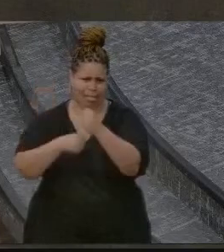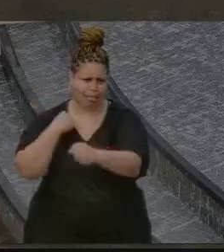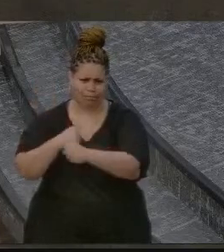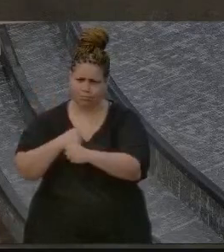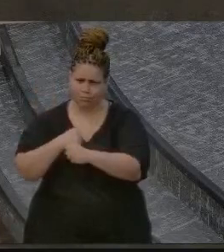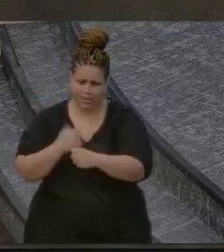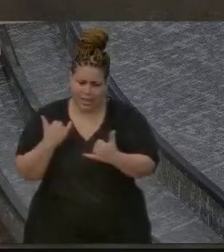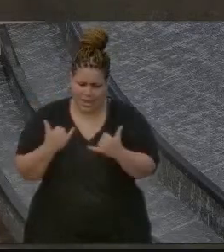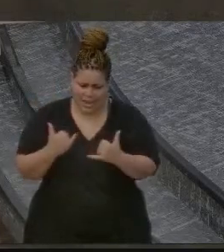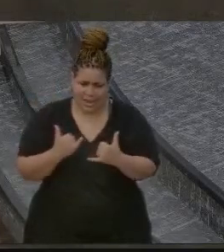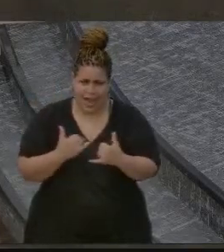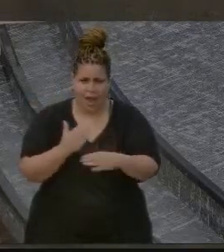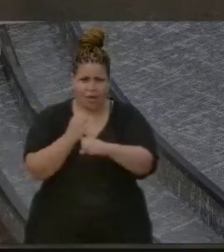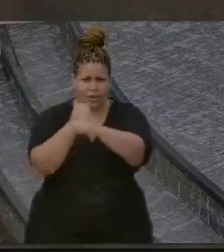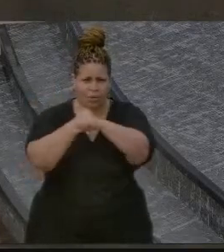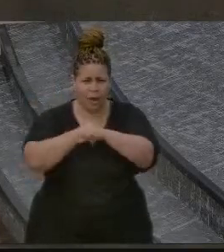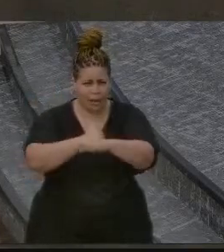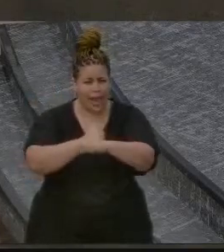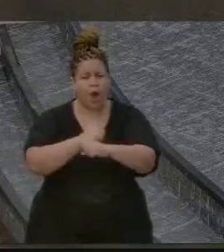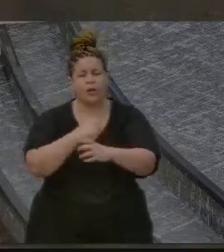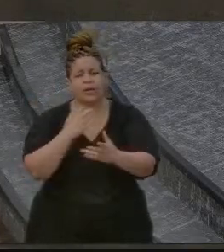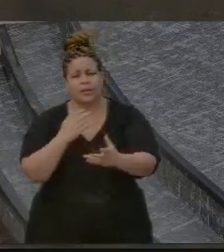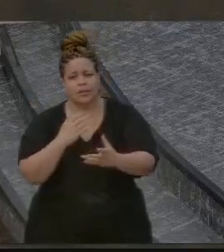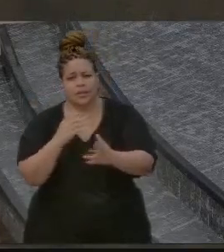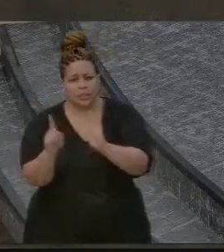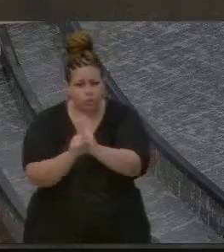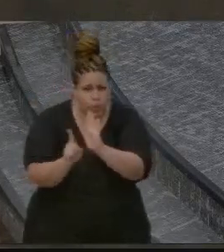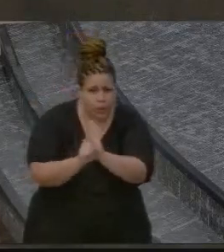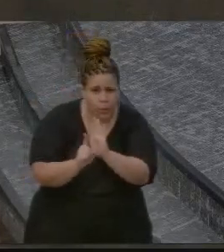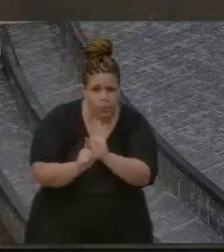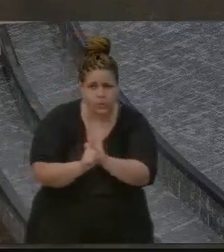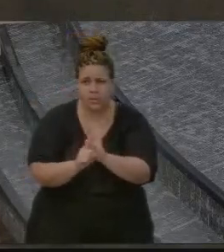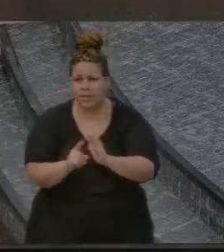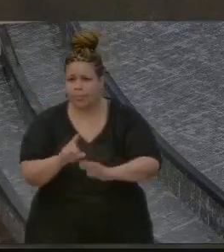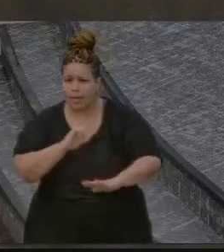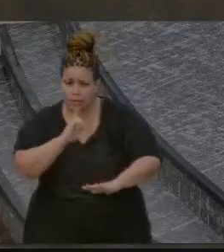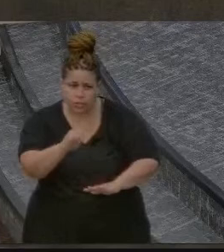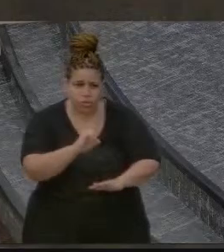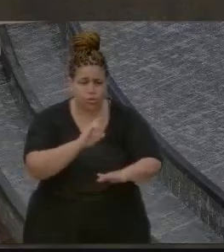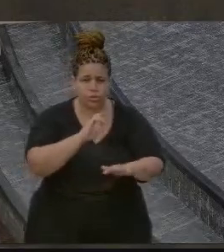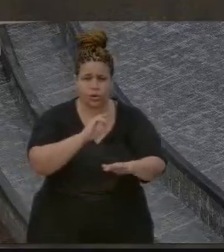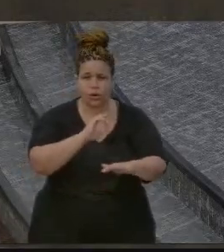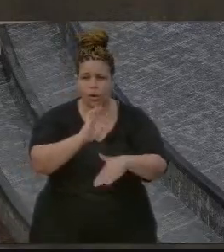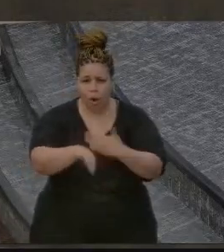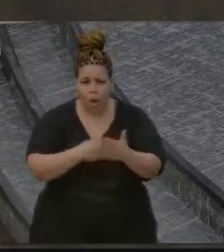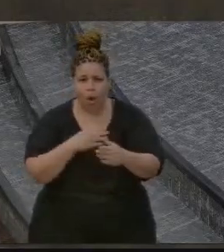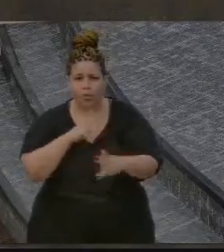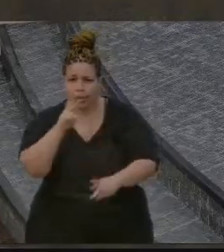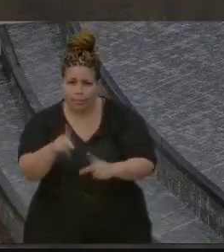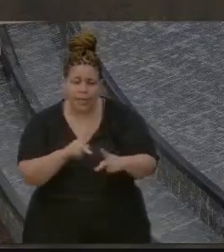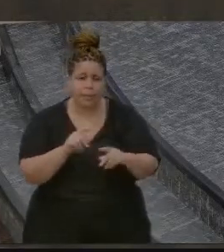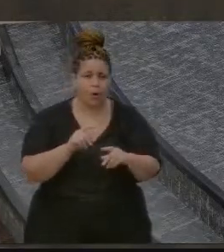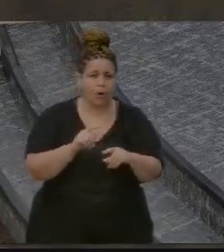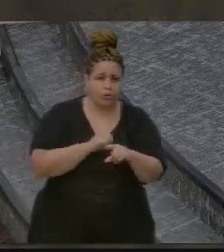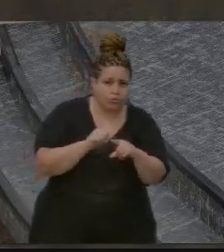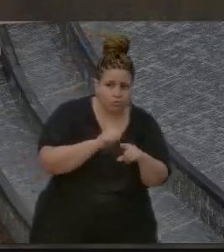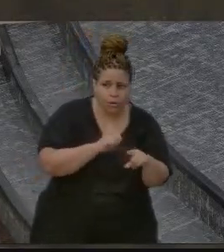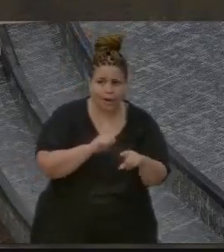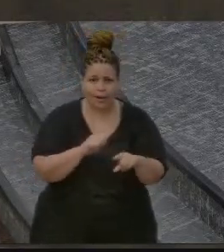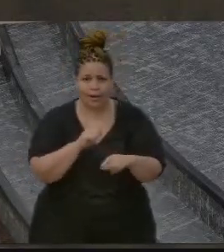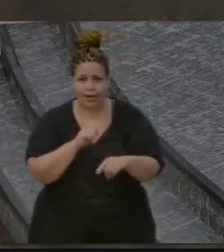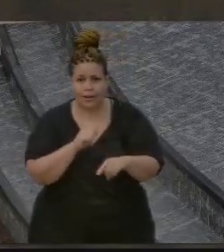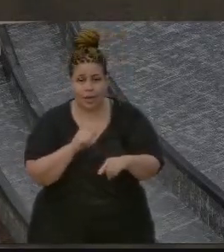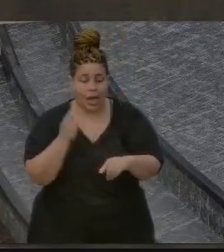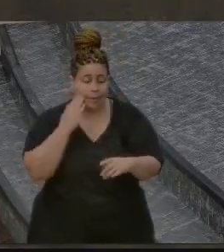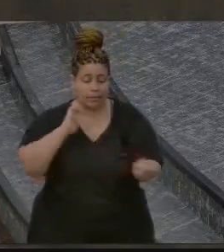lockdown drills, strategics drills, making sure that all of our people are trained, having these safety committees, it is a huge